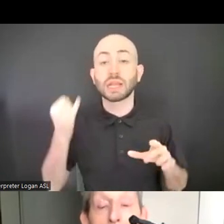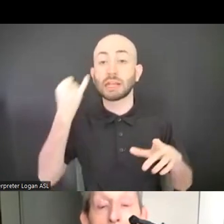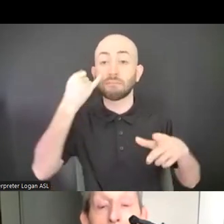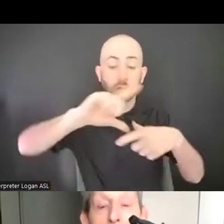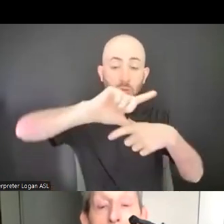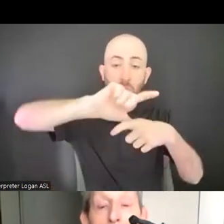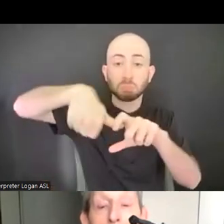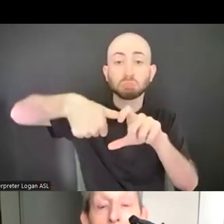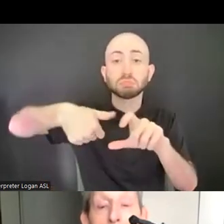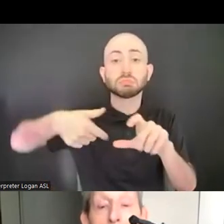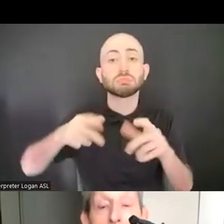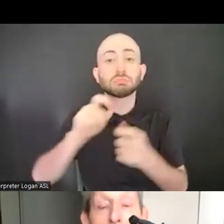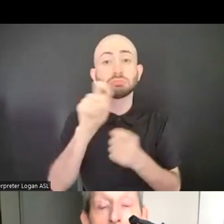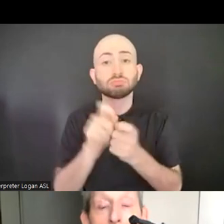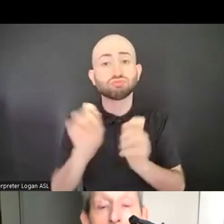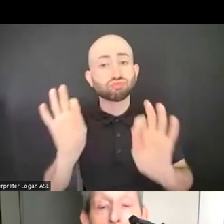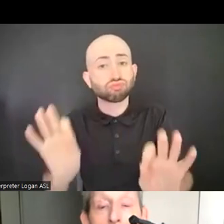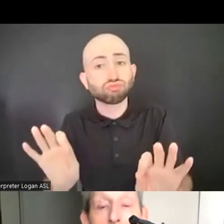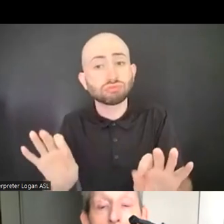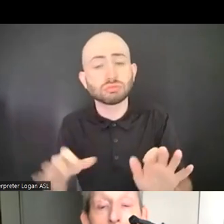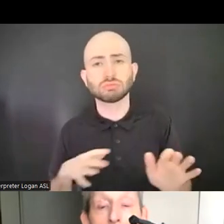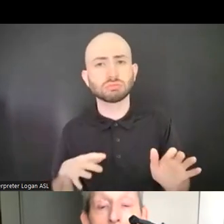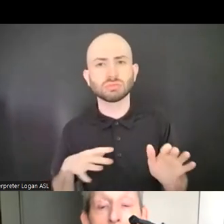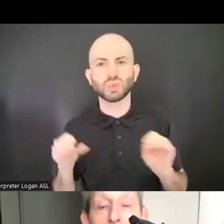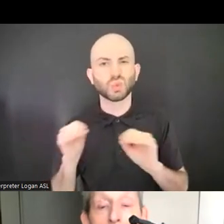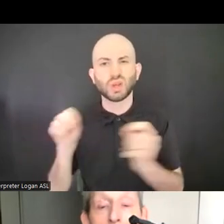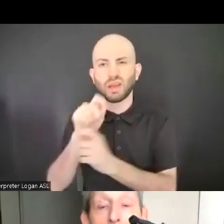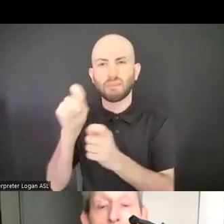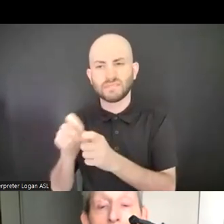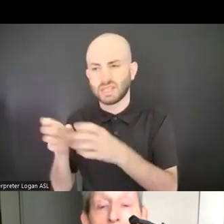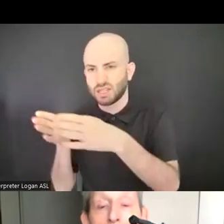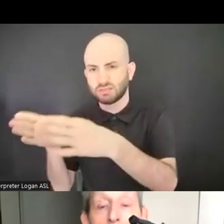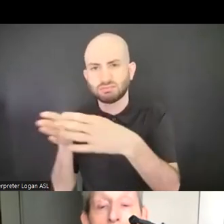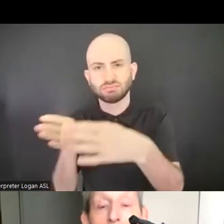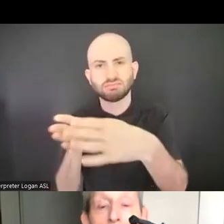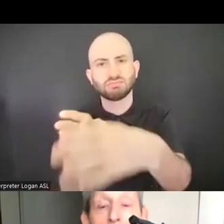scooters are supposed to be and i just think that's a problem